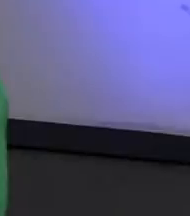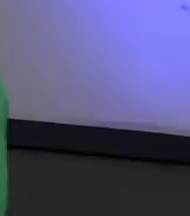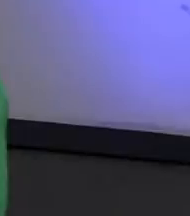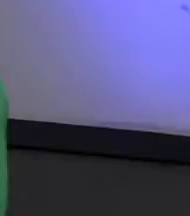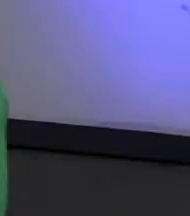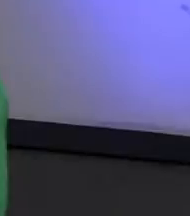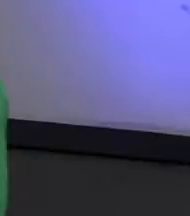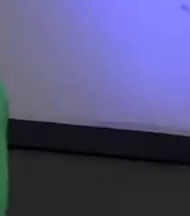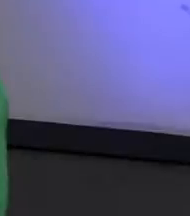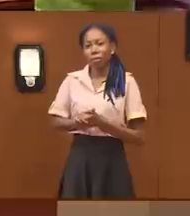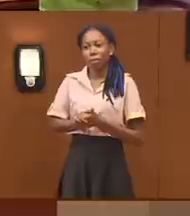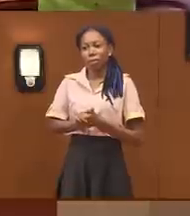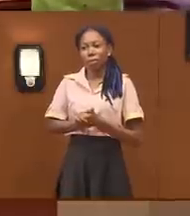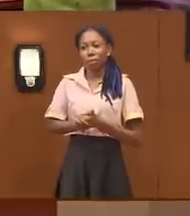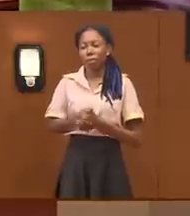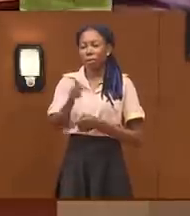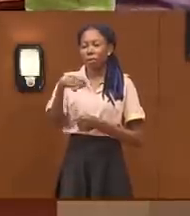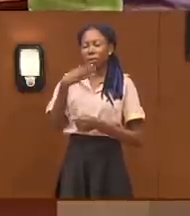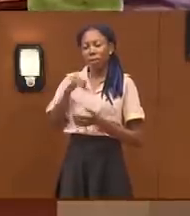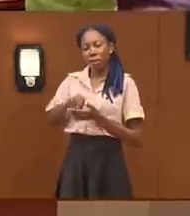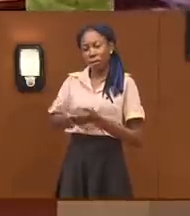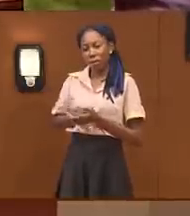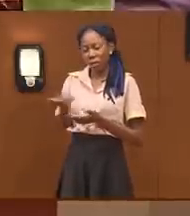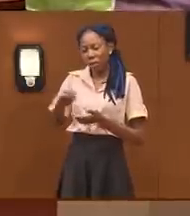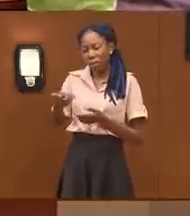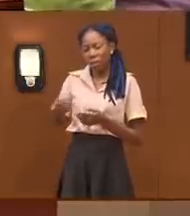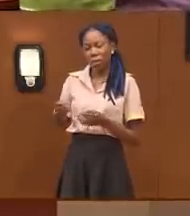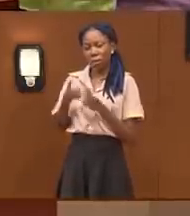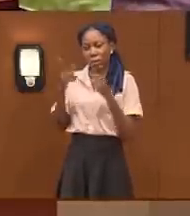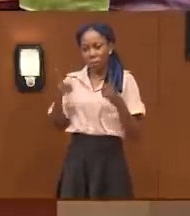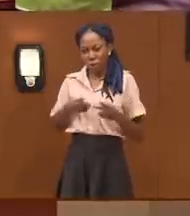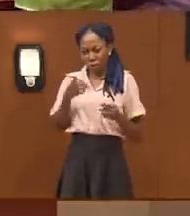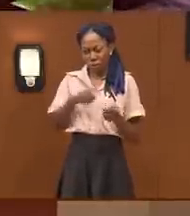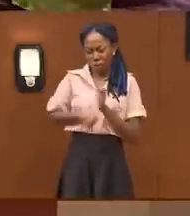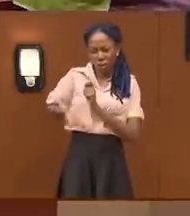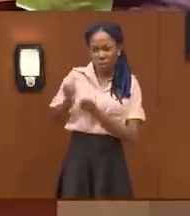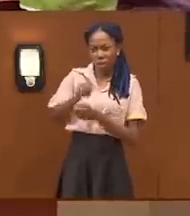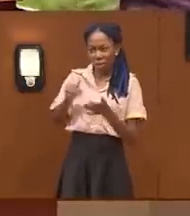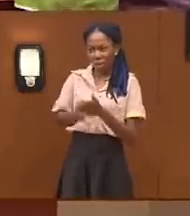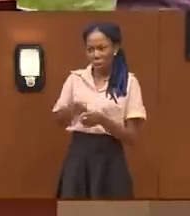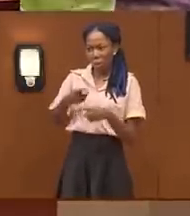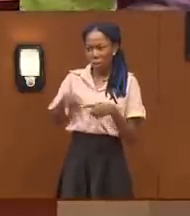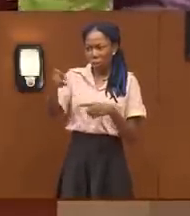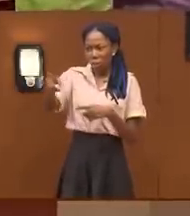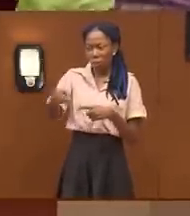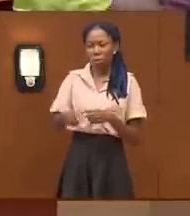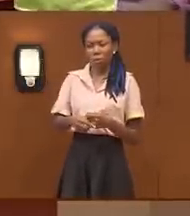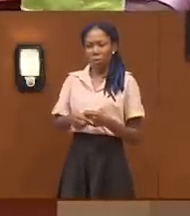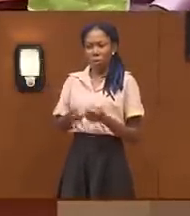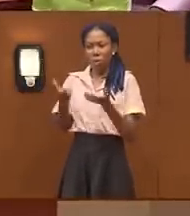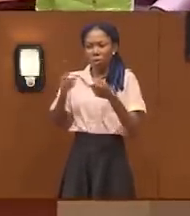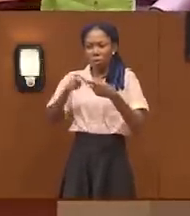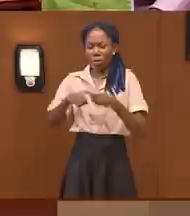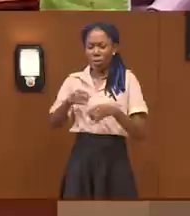With in the same plate, you now turn things down. And I turn everything against me because... You threaten me. From where?